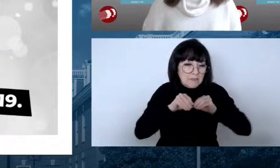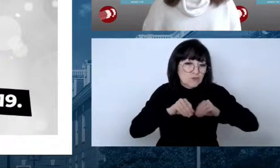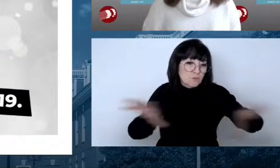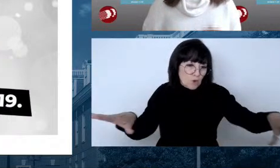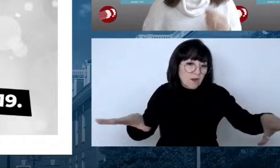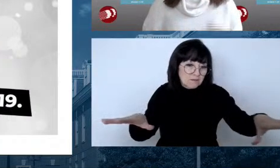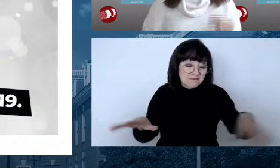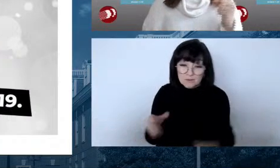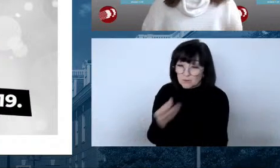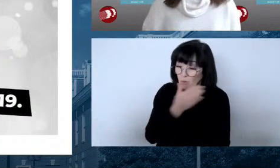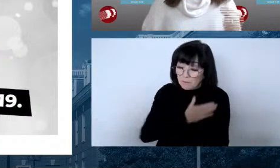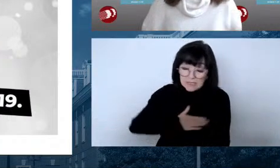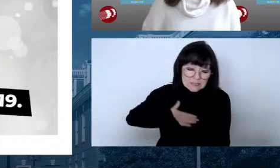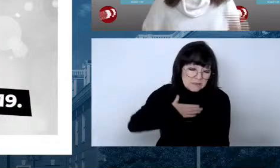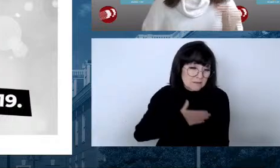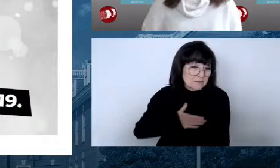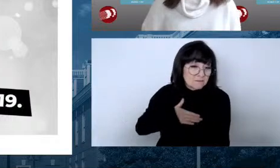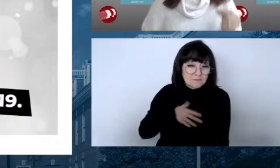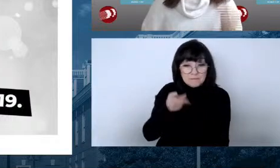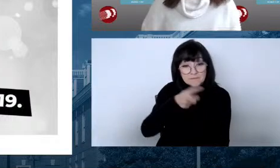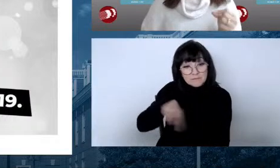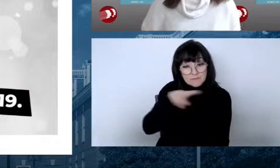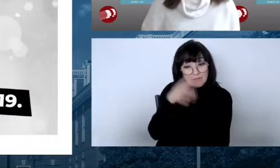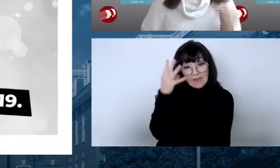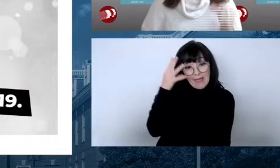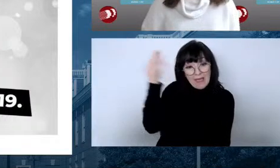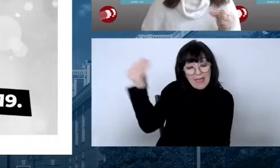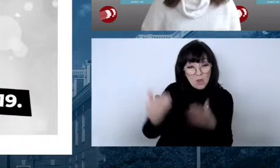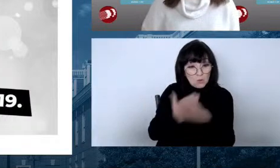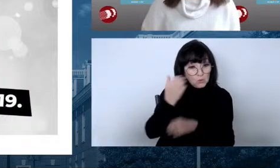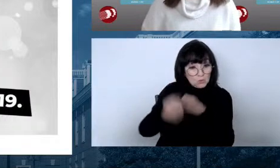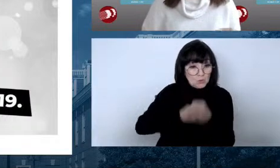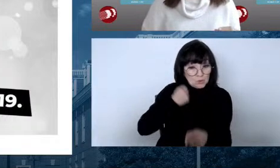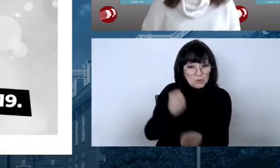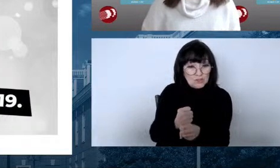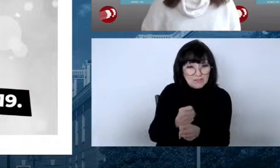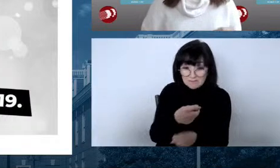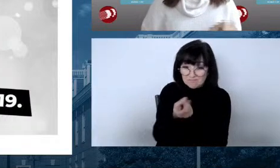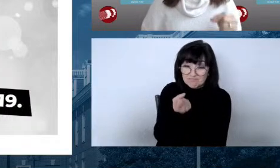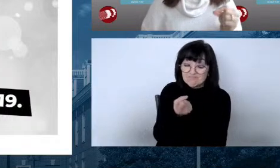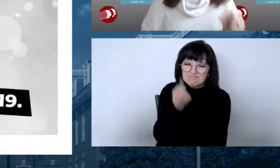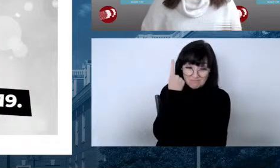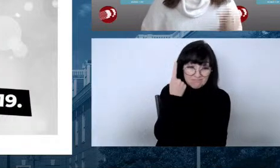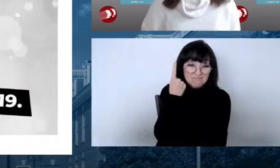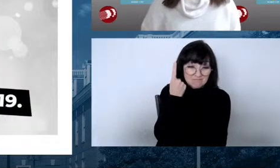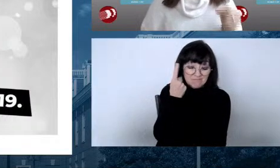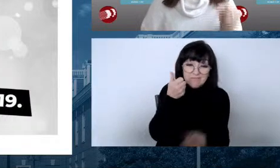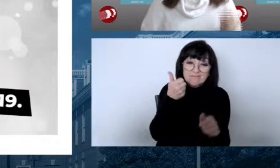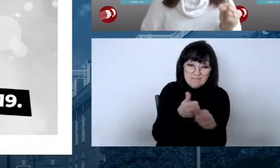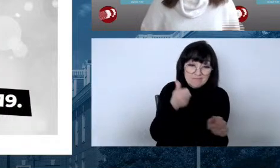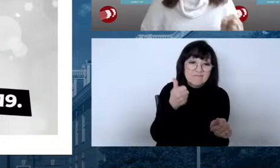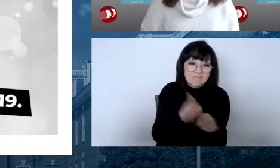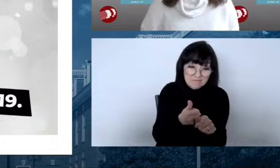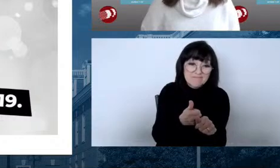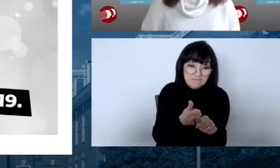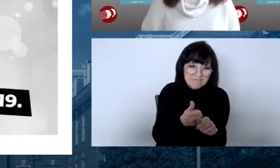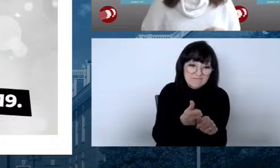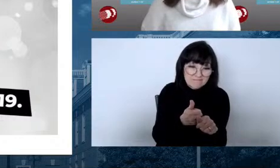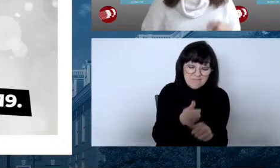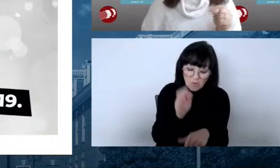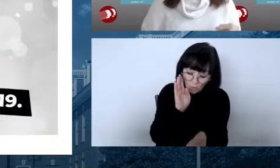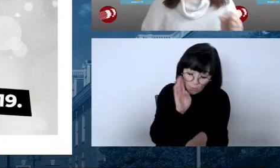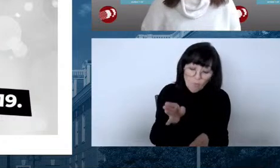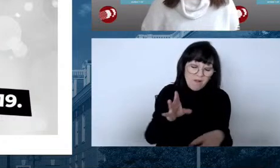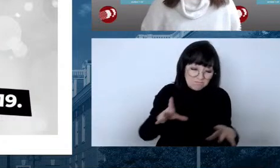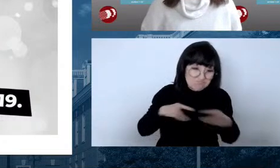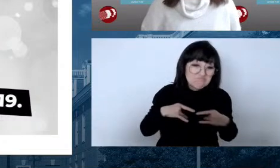New Year's, please do so with the understanding and expectation you very likely will test positive for